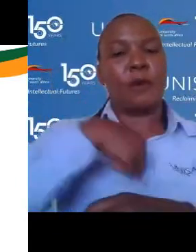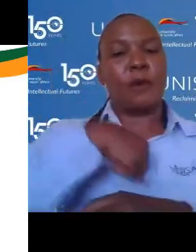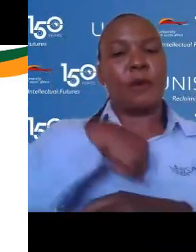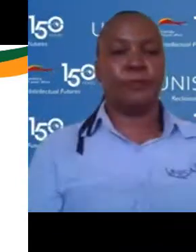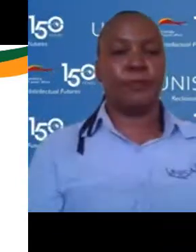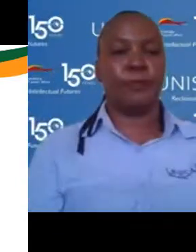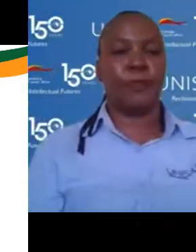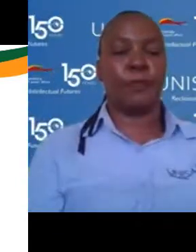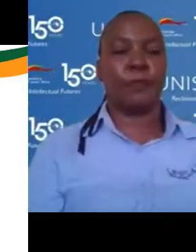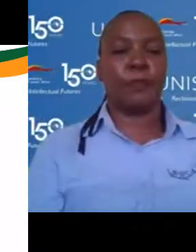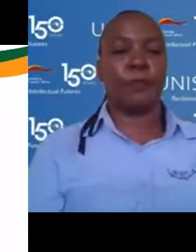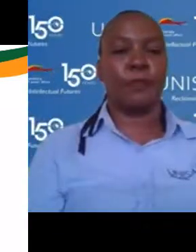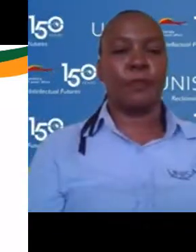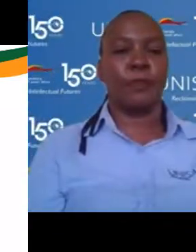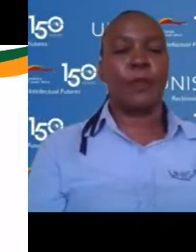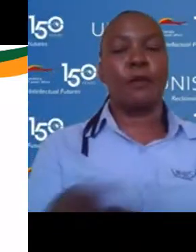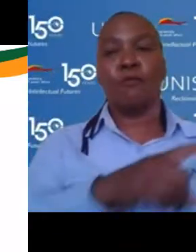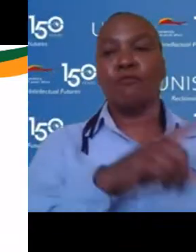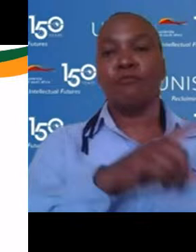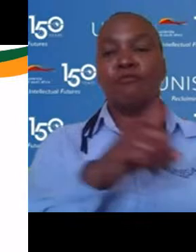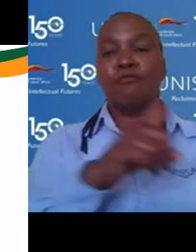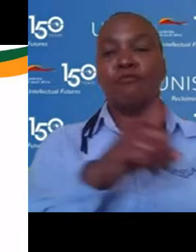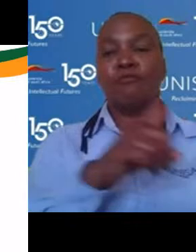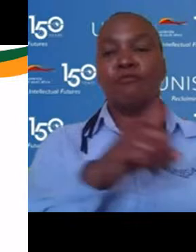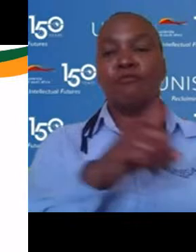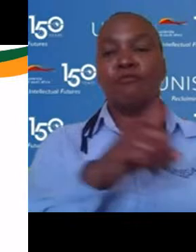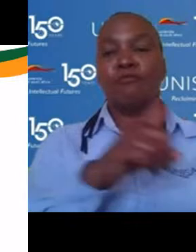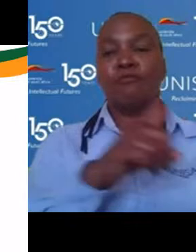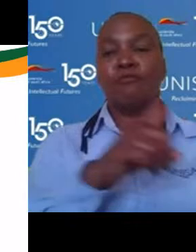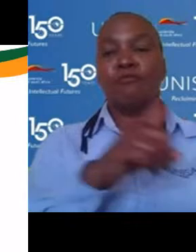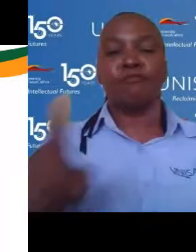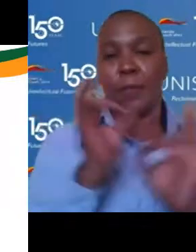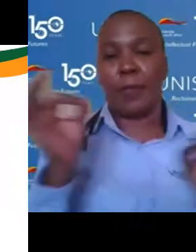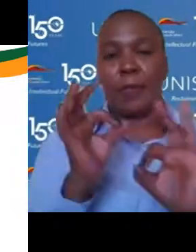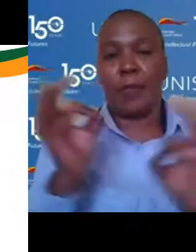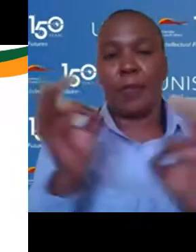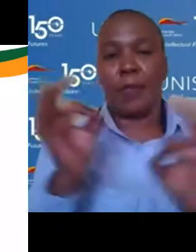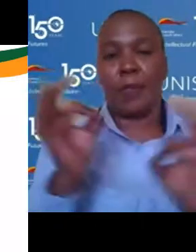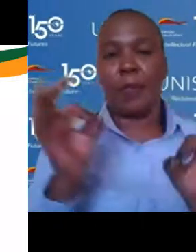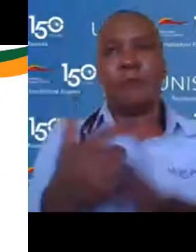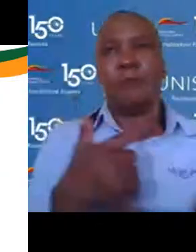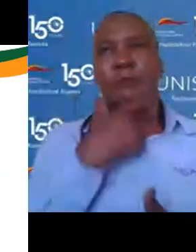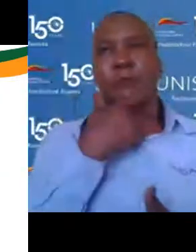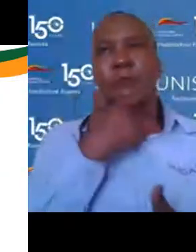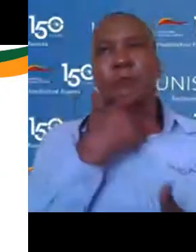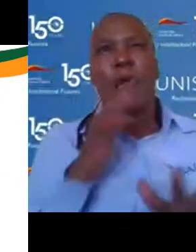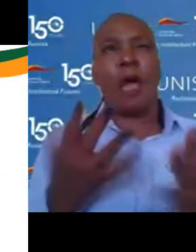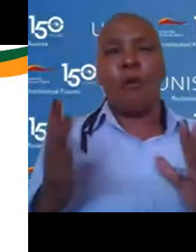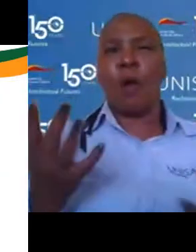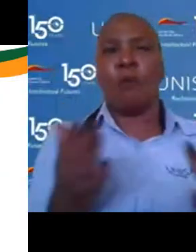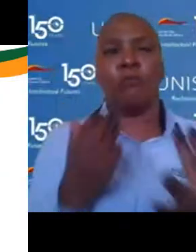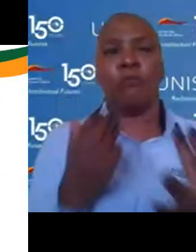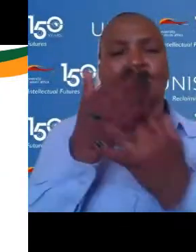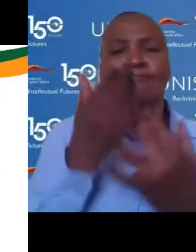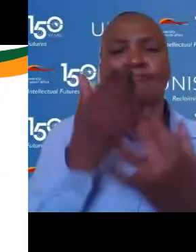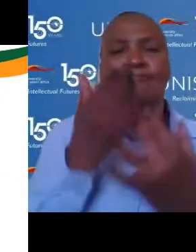For those of you who have not begun already, you may be wondering how you can access these courses. Well, our students